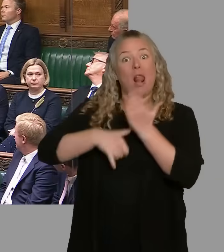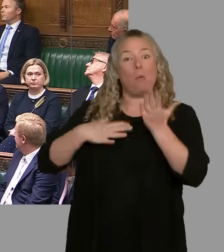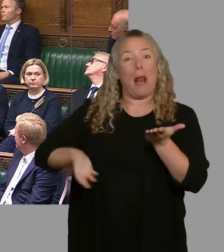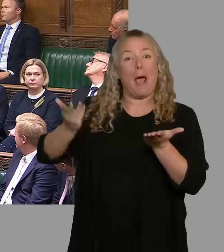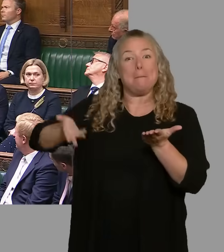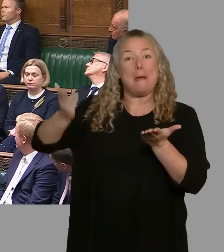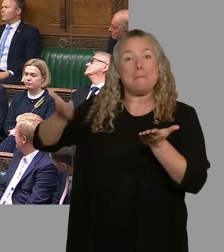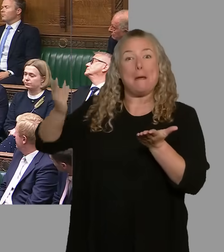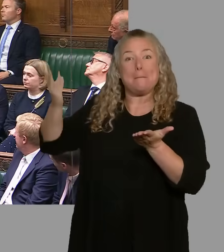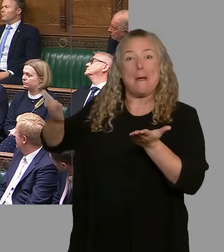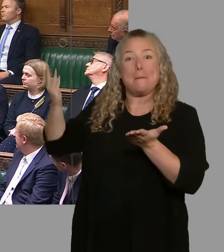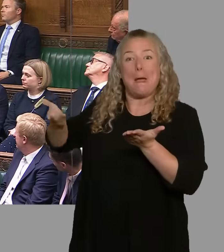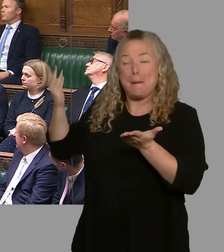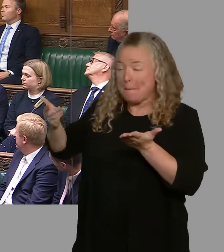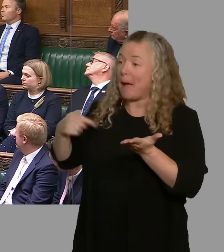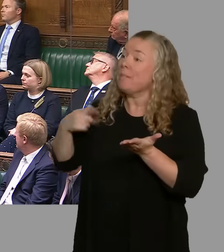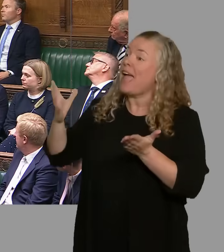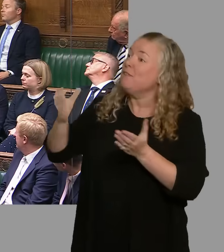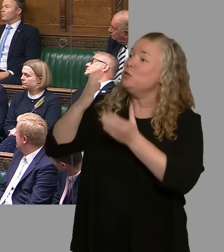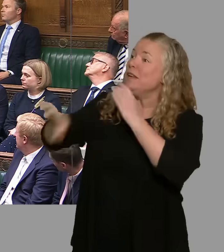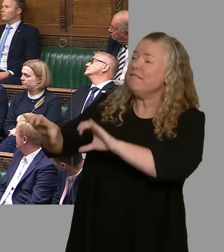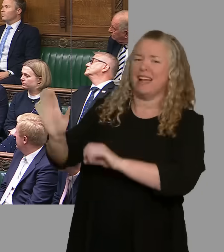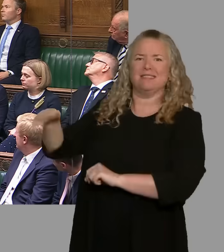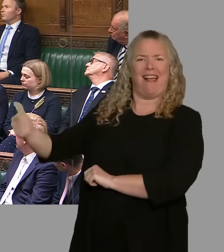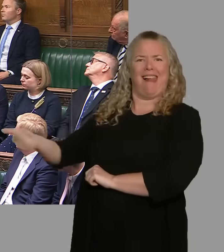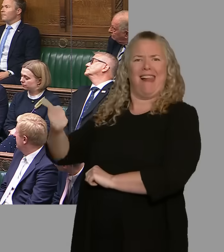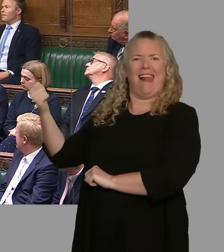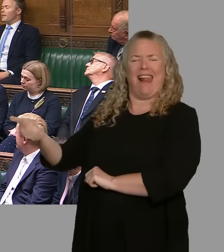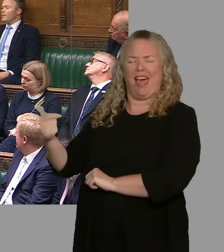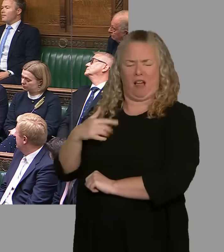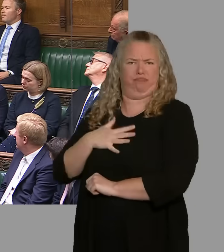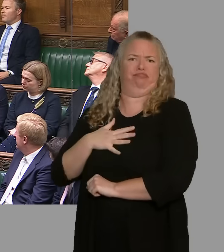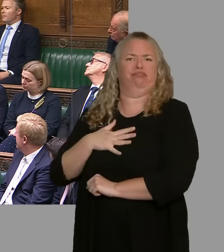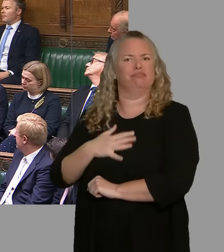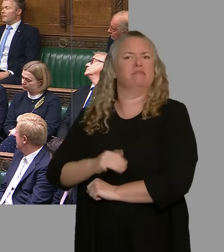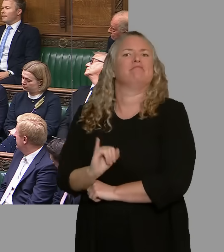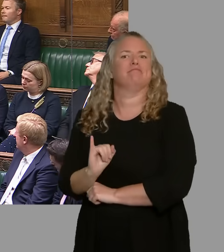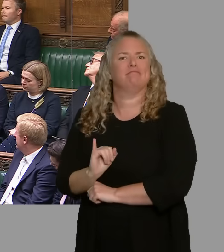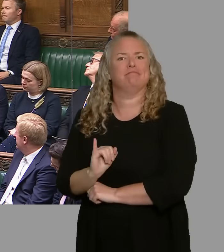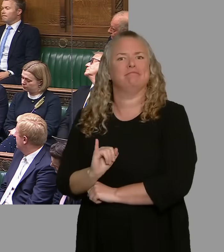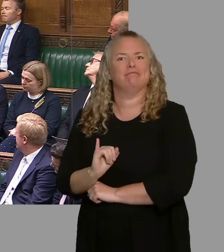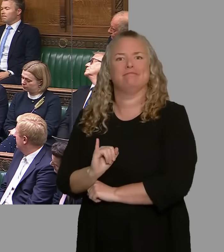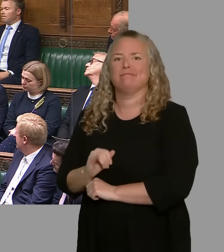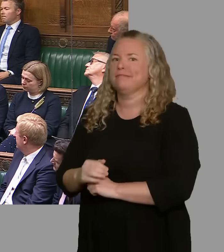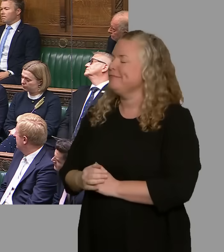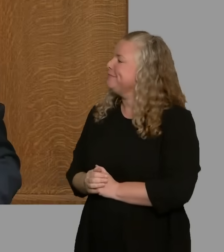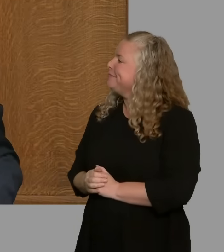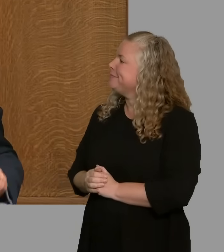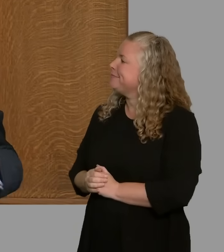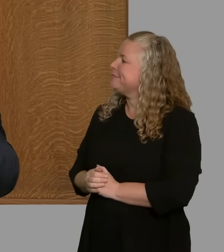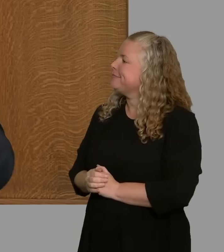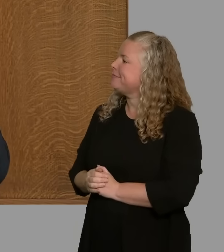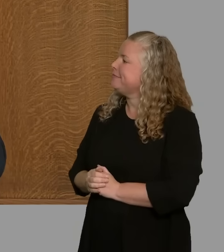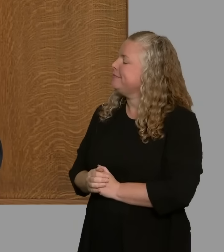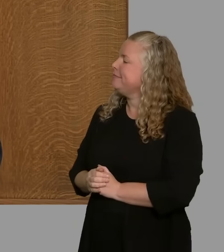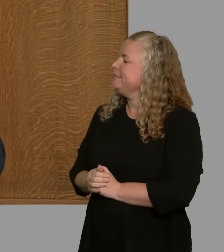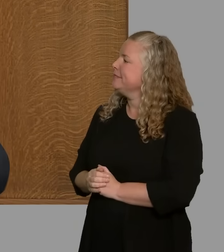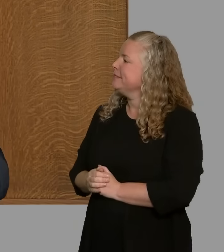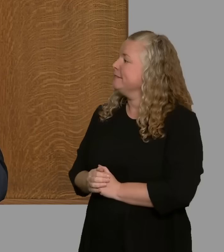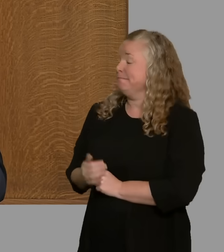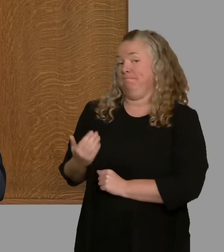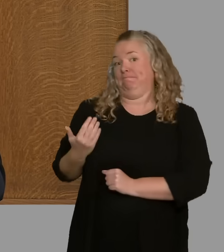a tragic fire at the Lady Bailey Residential Park in Winterbourne, Whitechurch. That was attended by